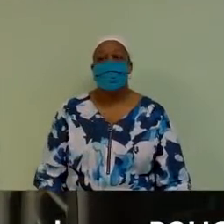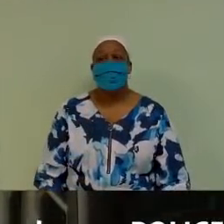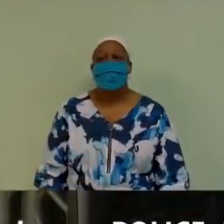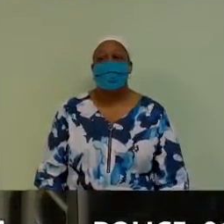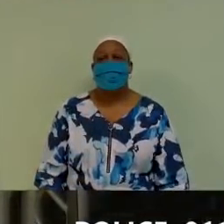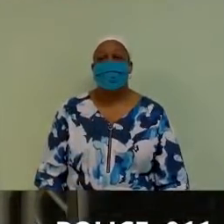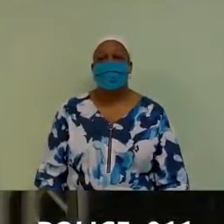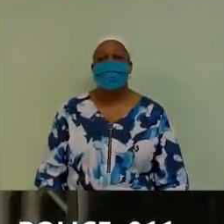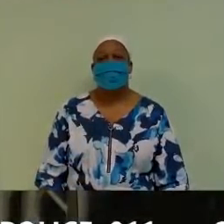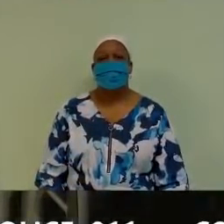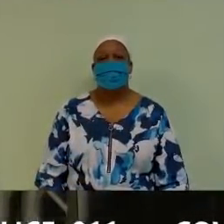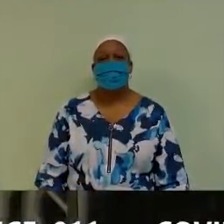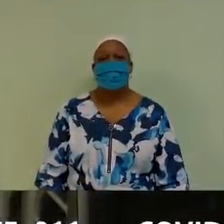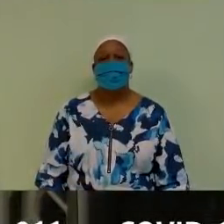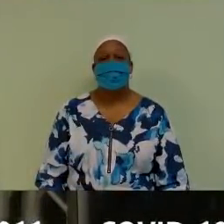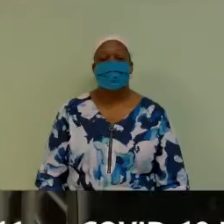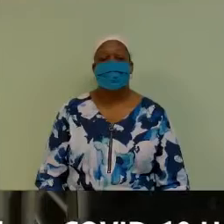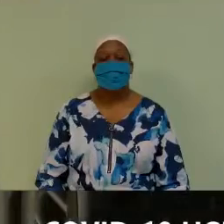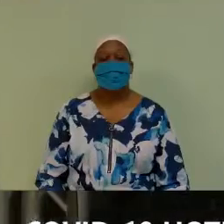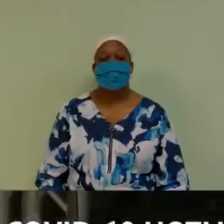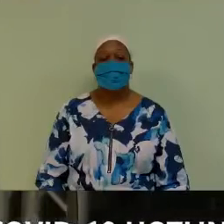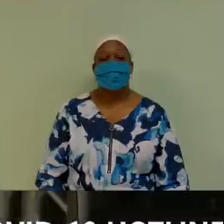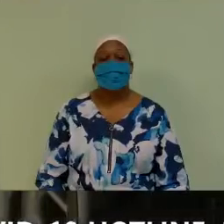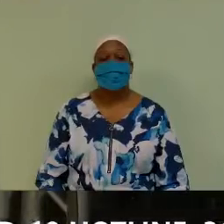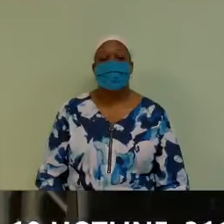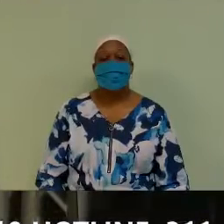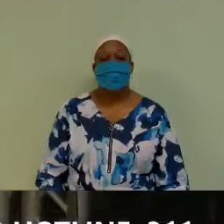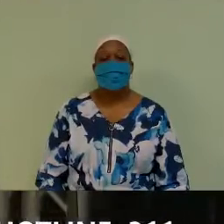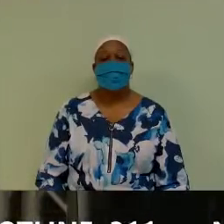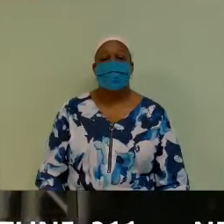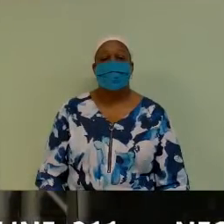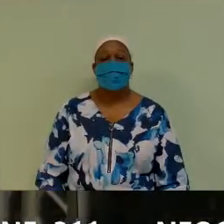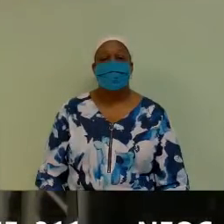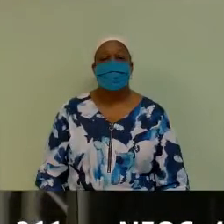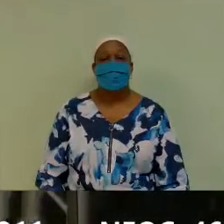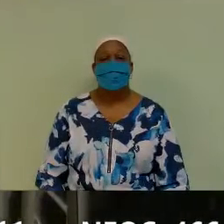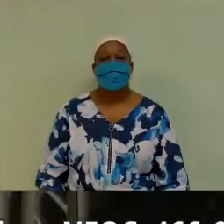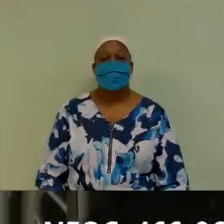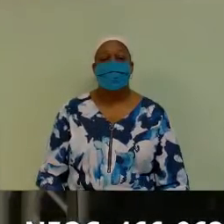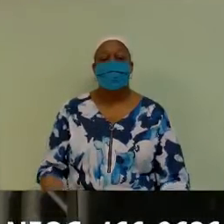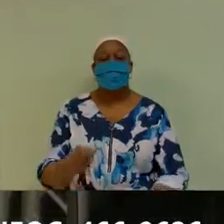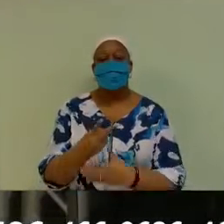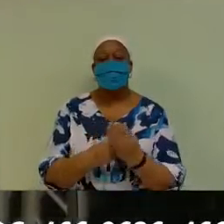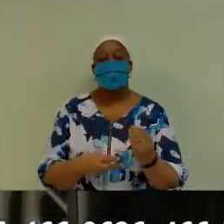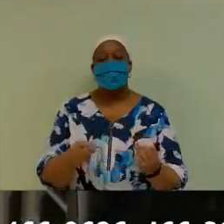Dr. Wilkinson, neither you nor Dr. Laws